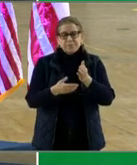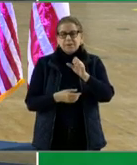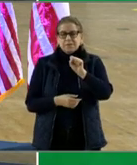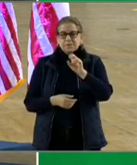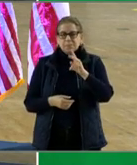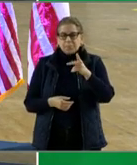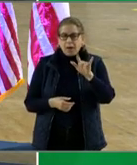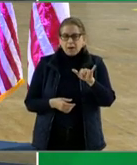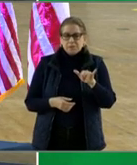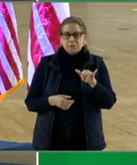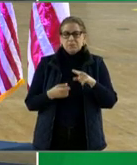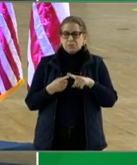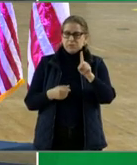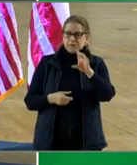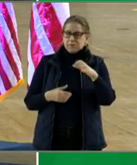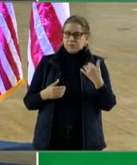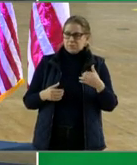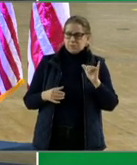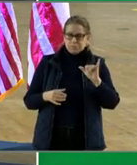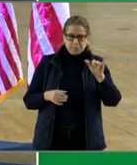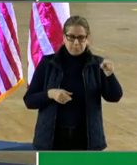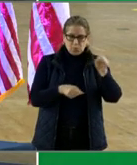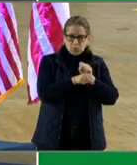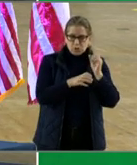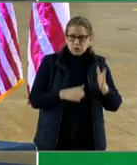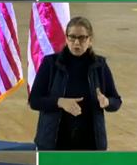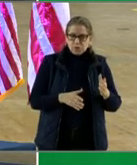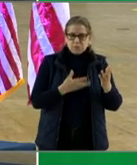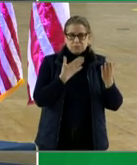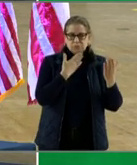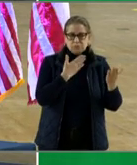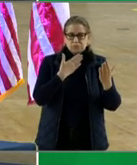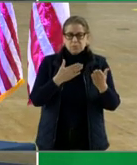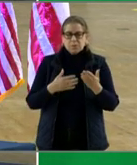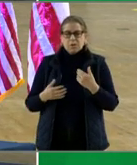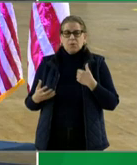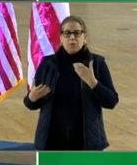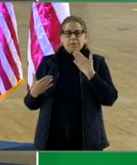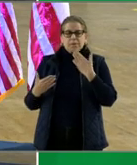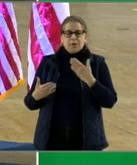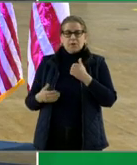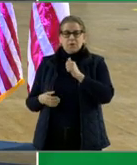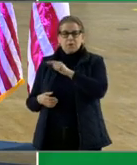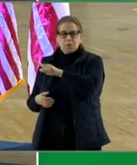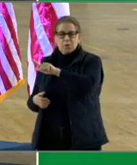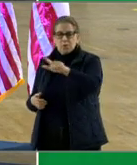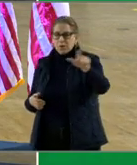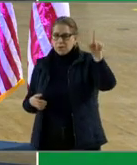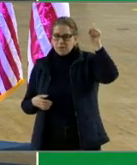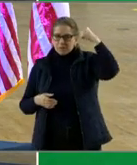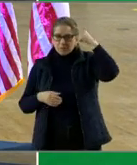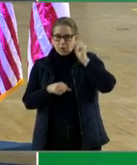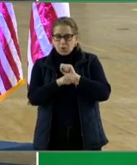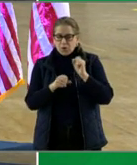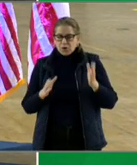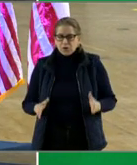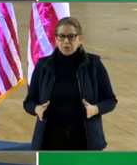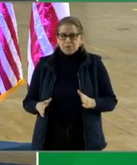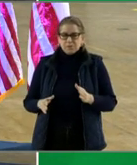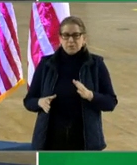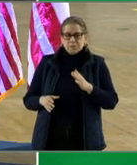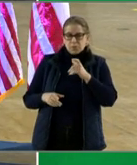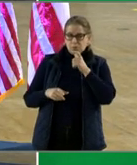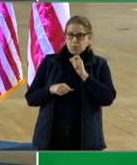of Columbia. I want to thank all of our government workers who are working at home in